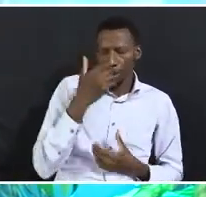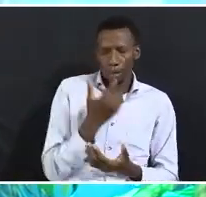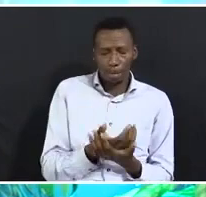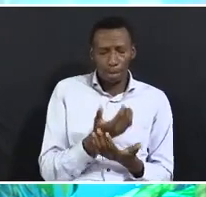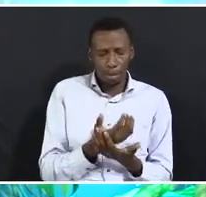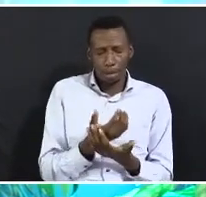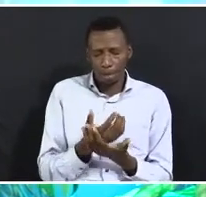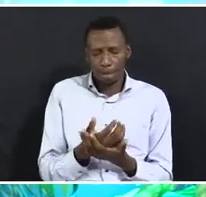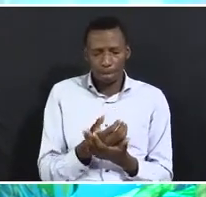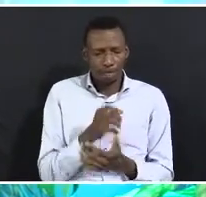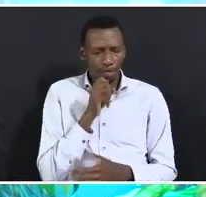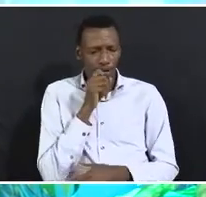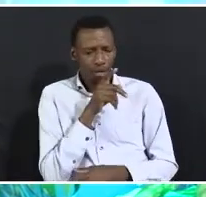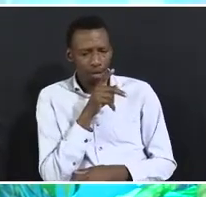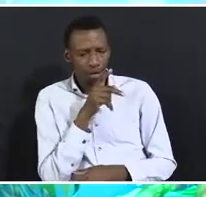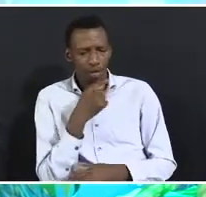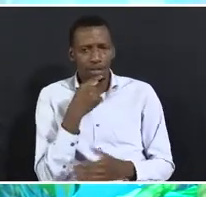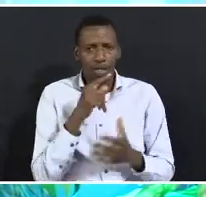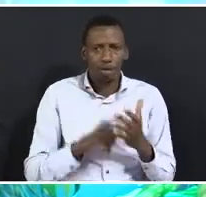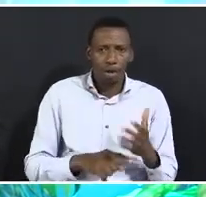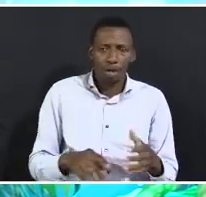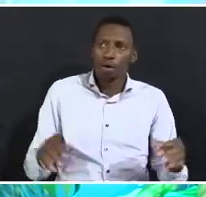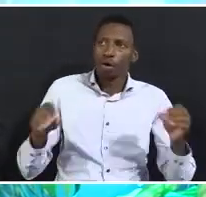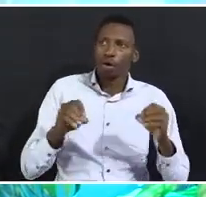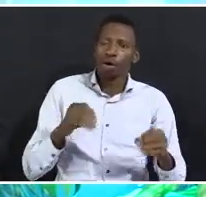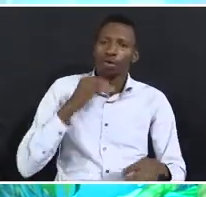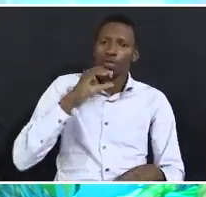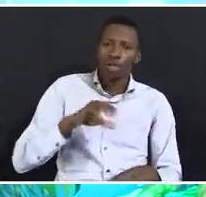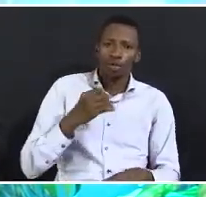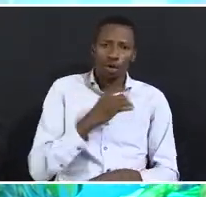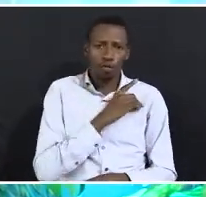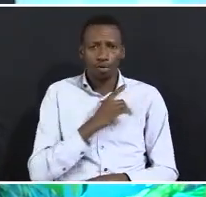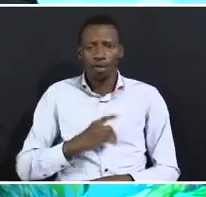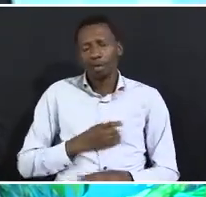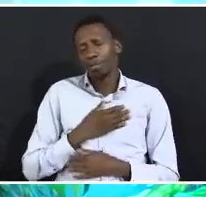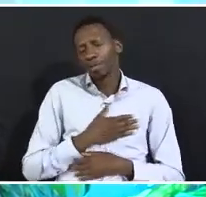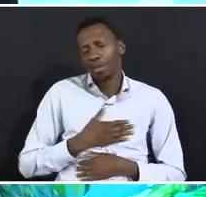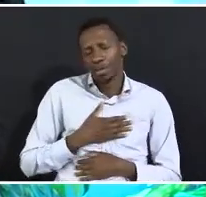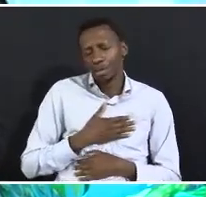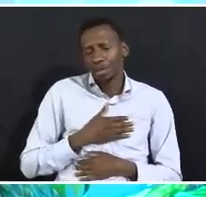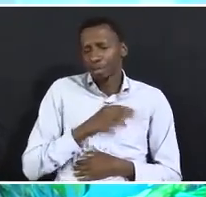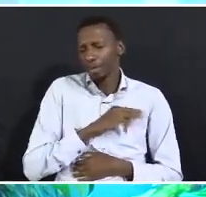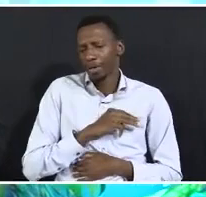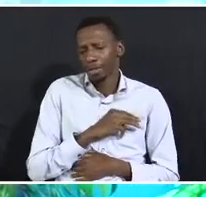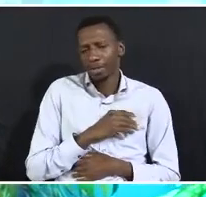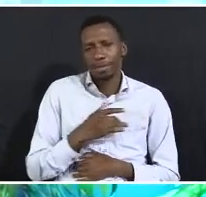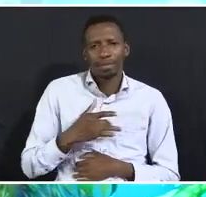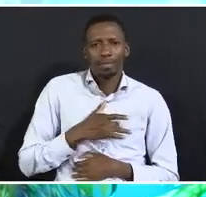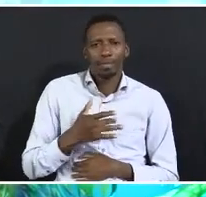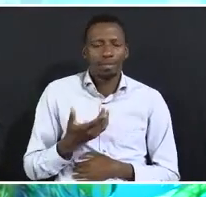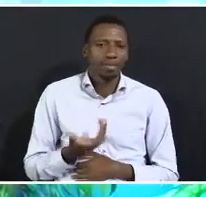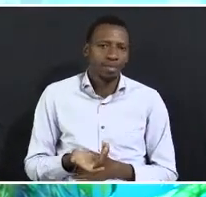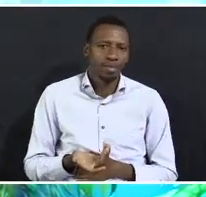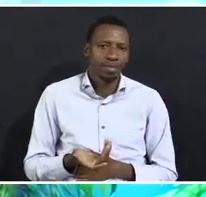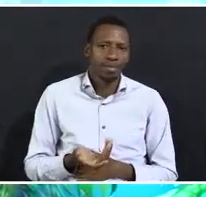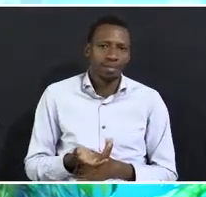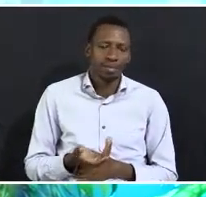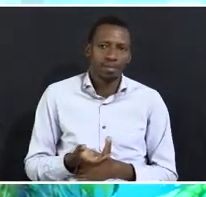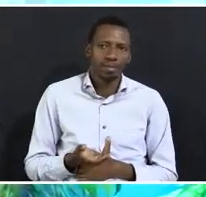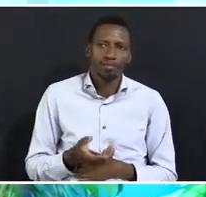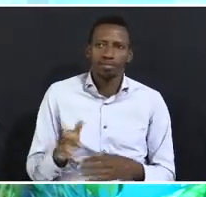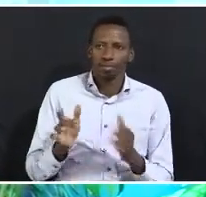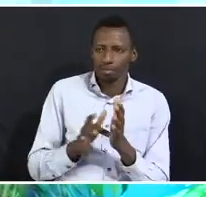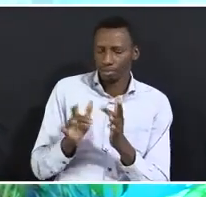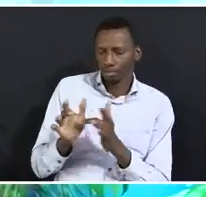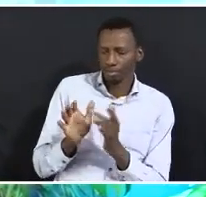saying, "Oh, Son of David, have mercy on us." Are you with me? And the